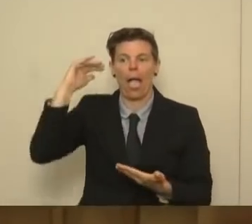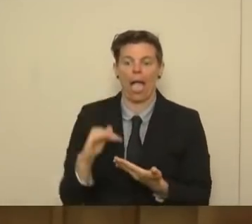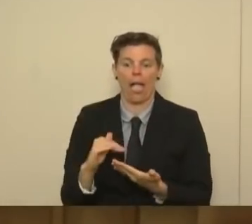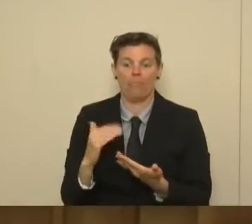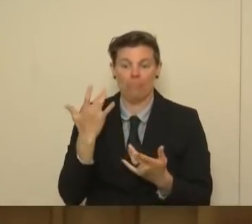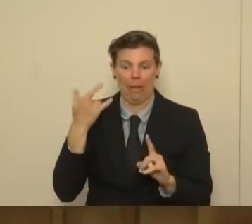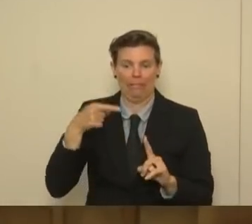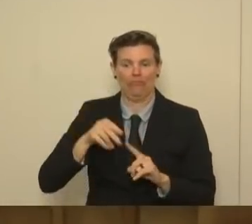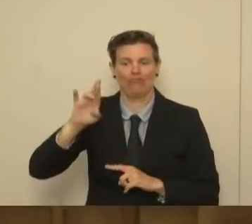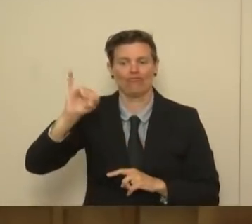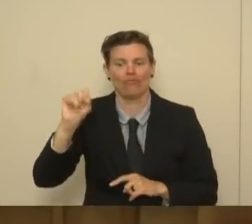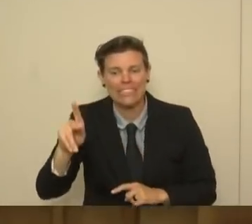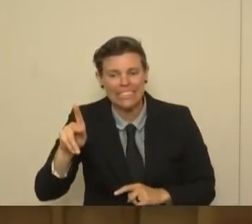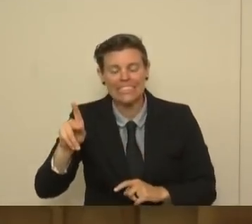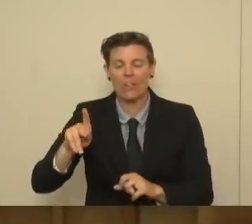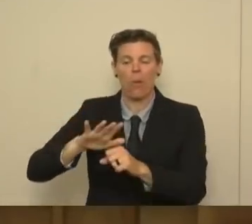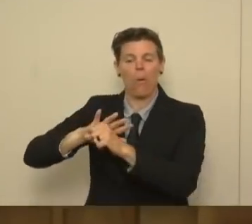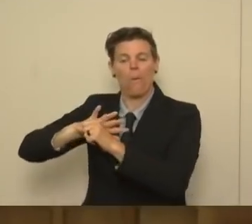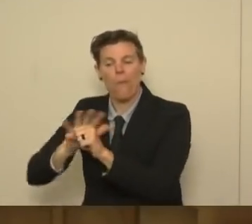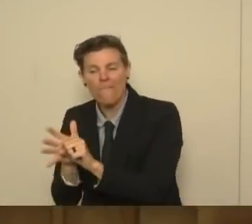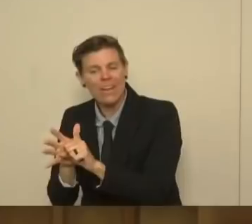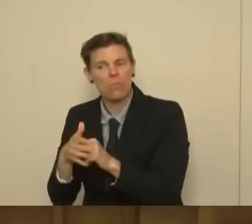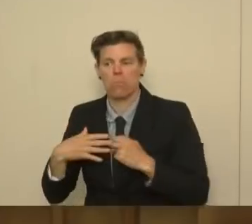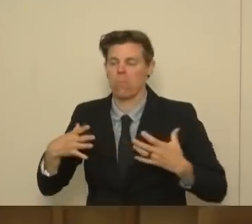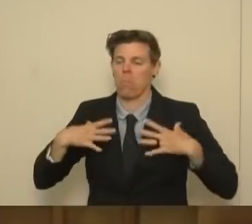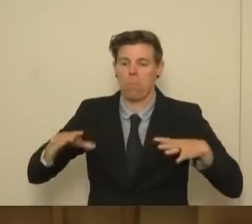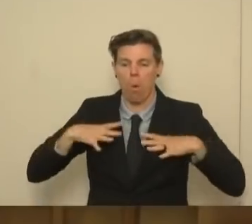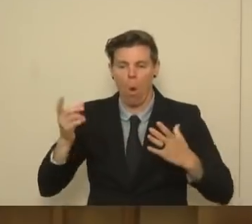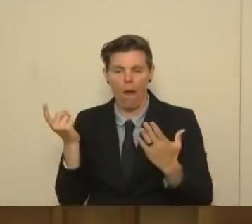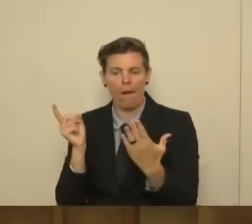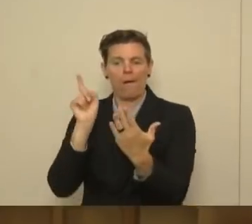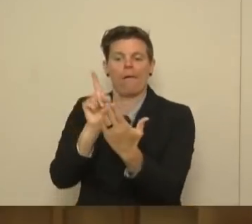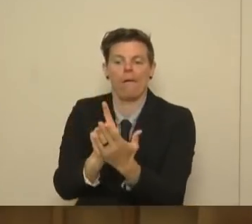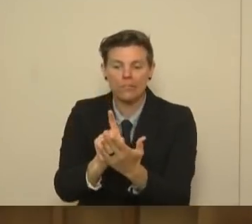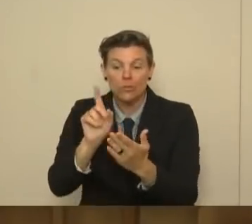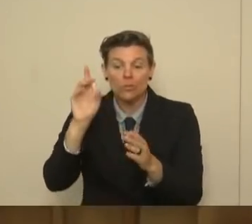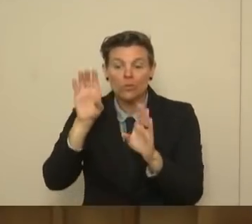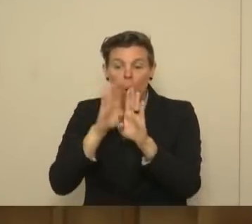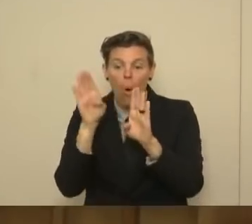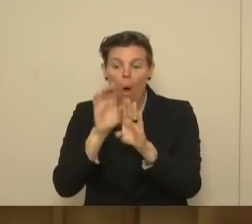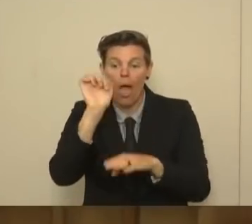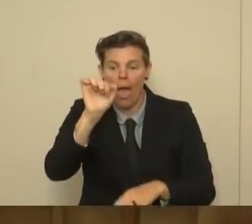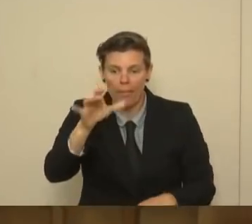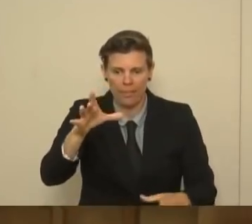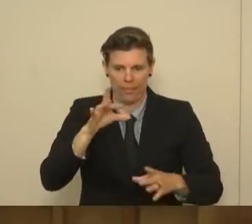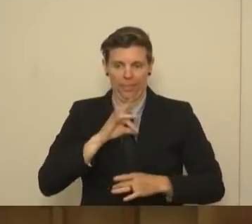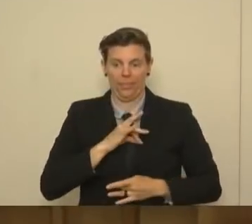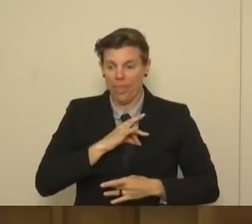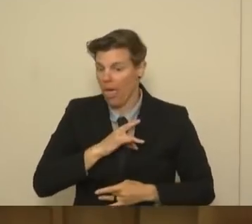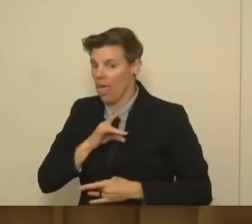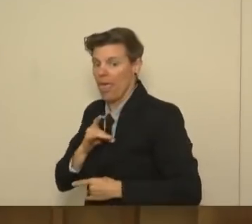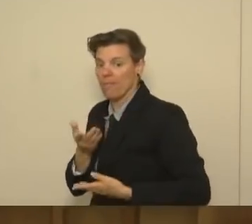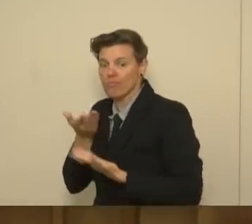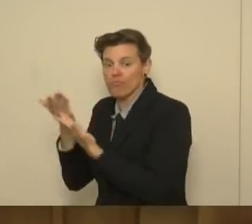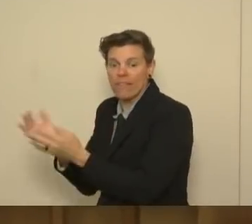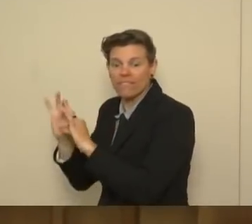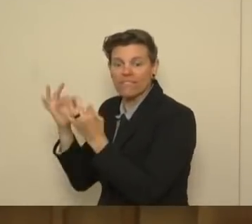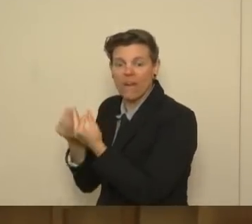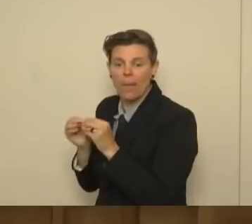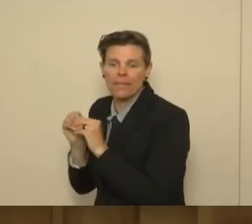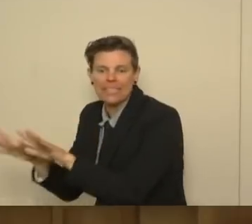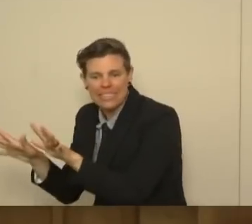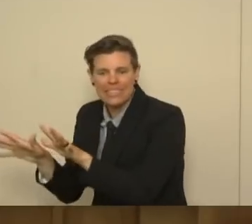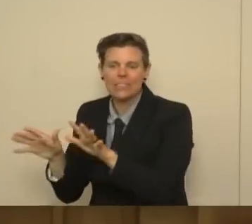exposing themselves or exposing their own families. There have been people who have shown up to a census training, and as we said